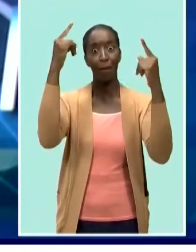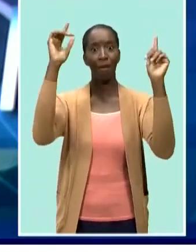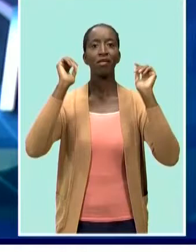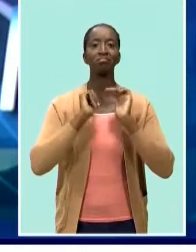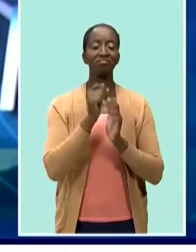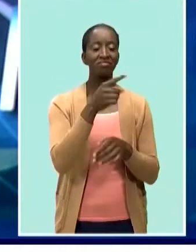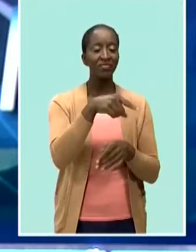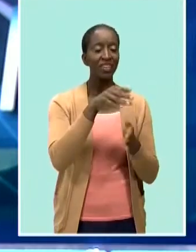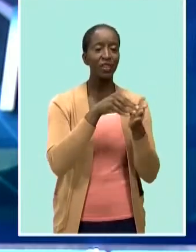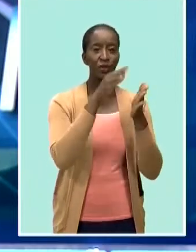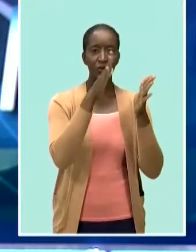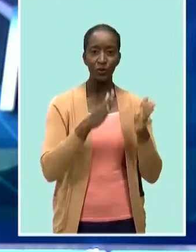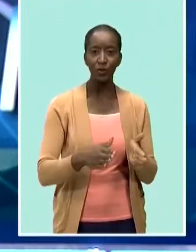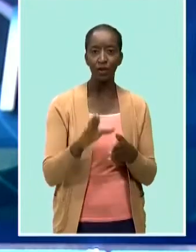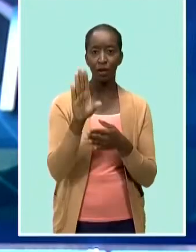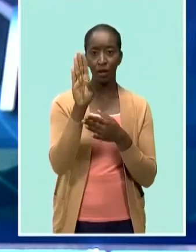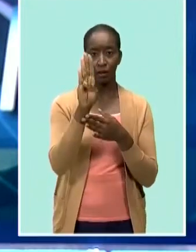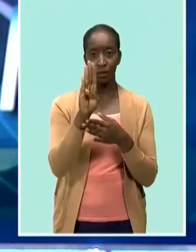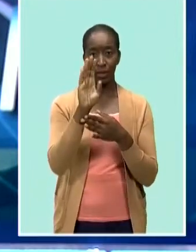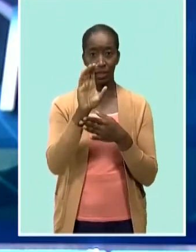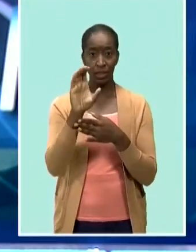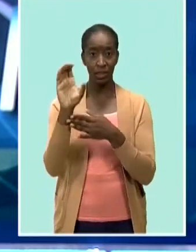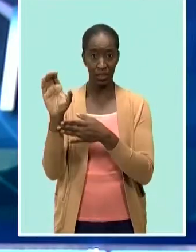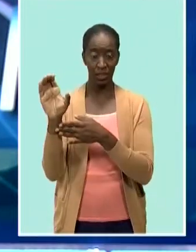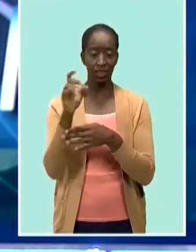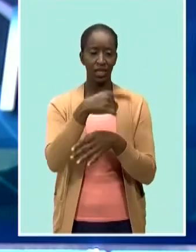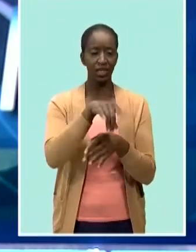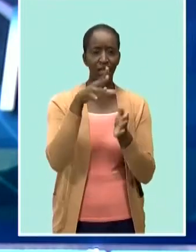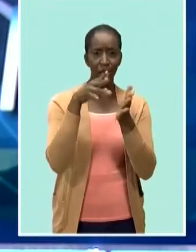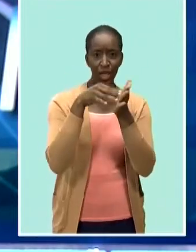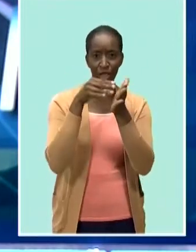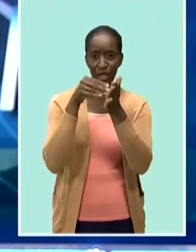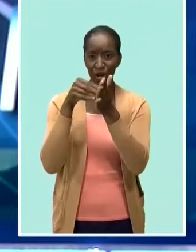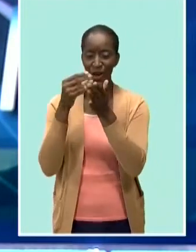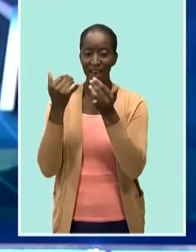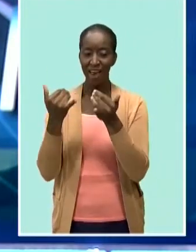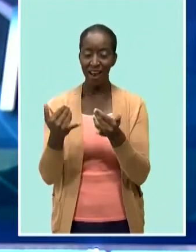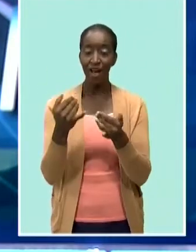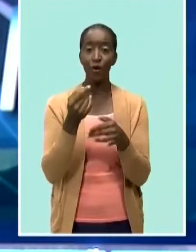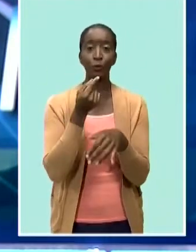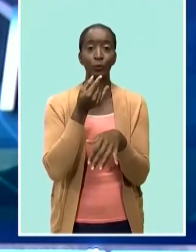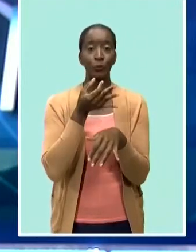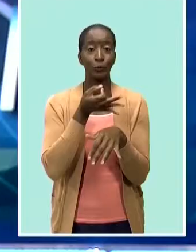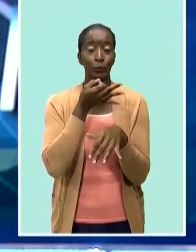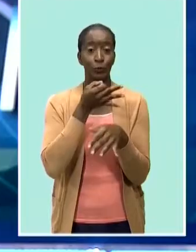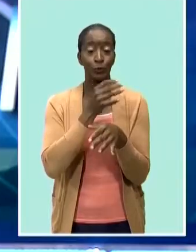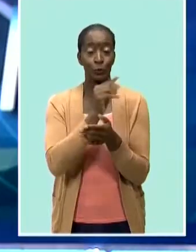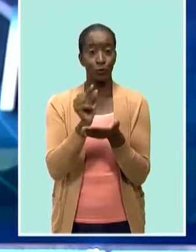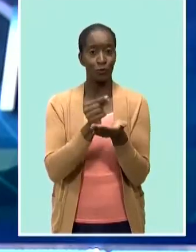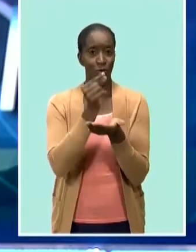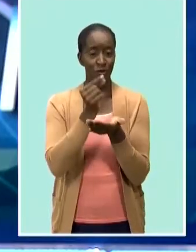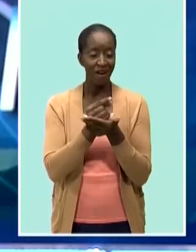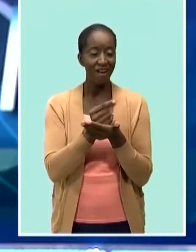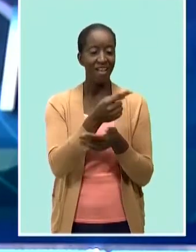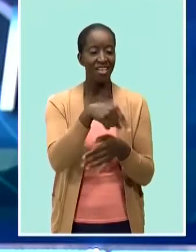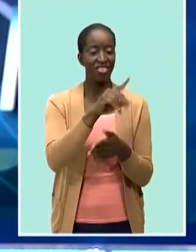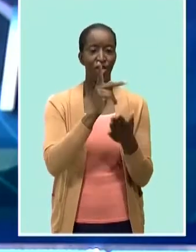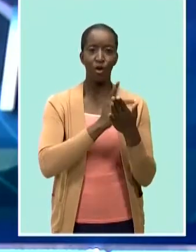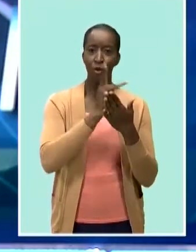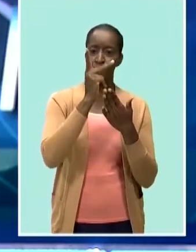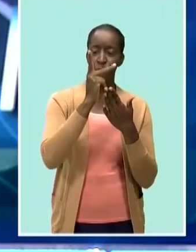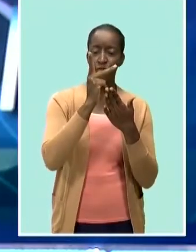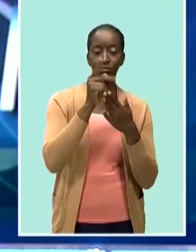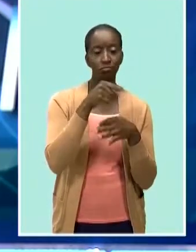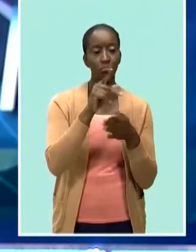of the Barbados Community College displayed their final year projects during the institution's Science Expo. Our Sharika Griffith